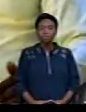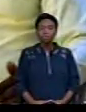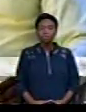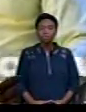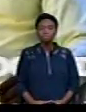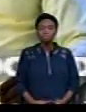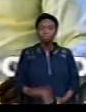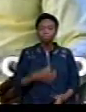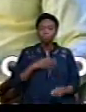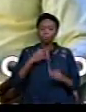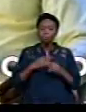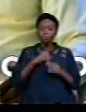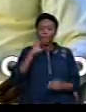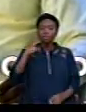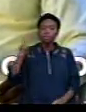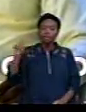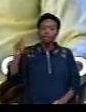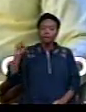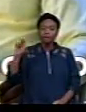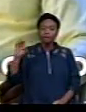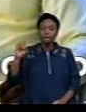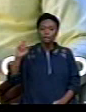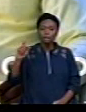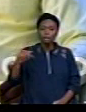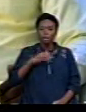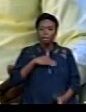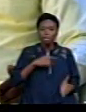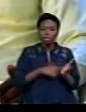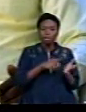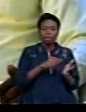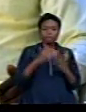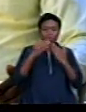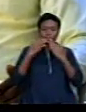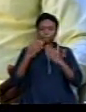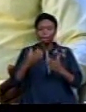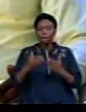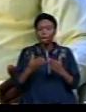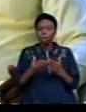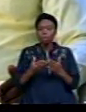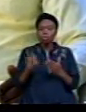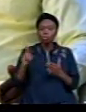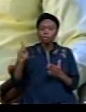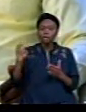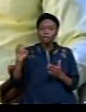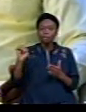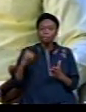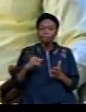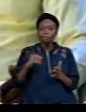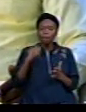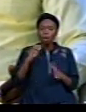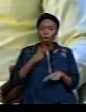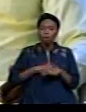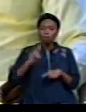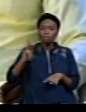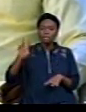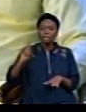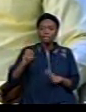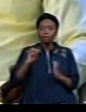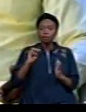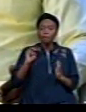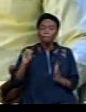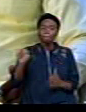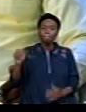My name is Daniel Ogbadu, and this is Thank God Who Cared. It was on 27th of